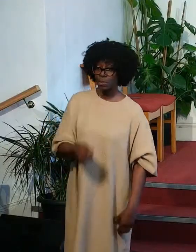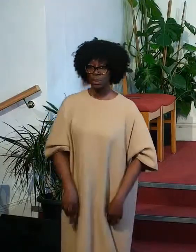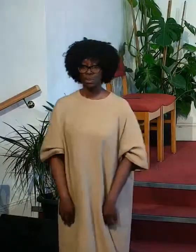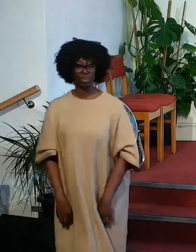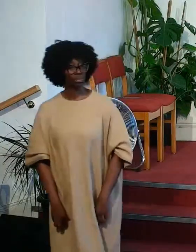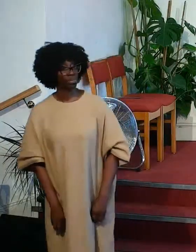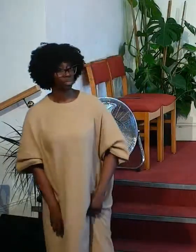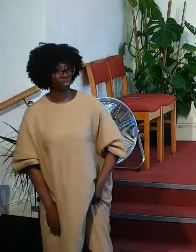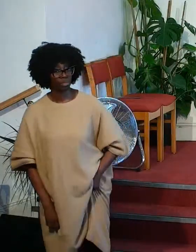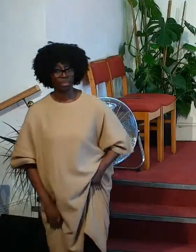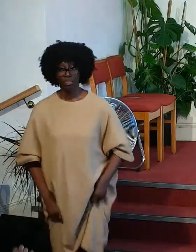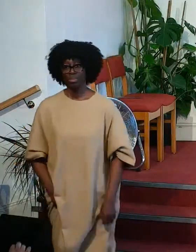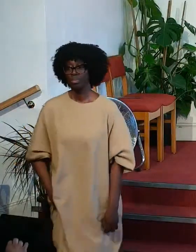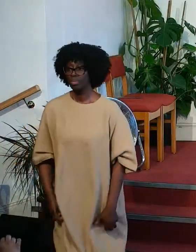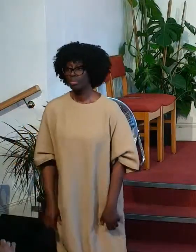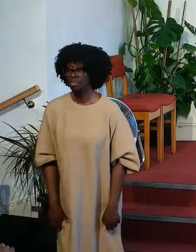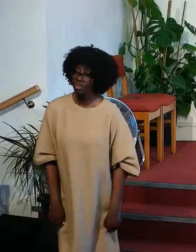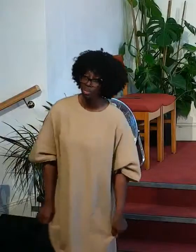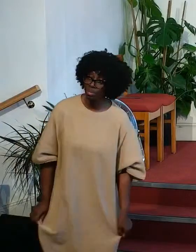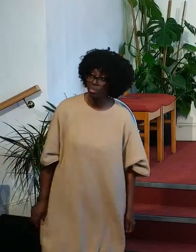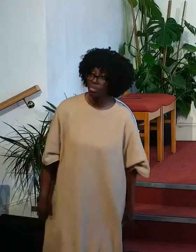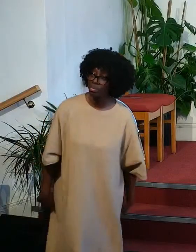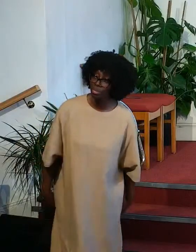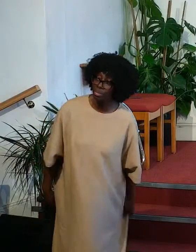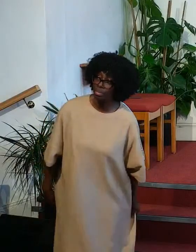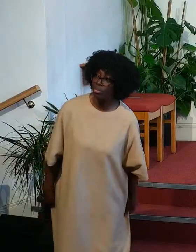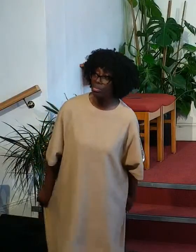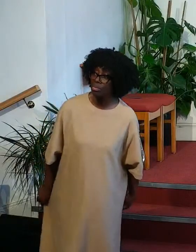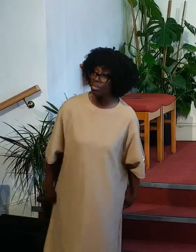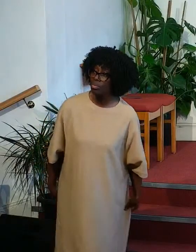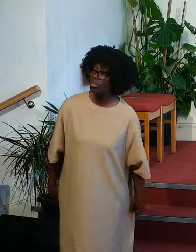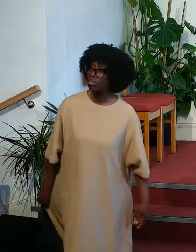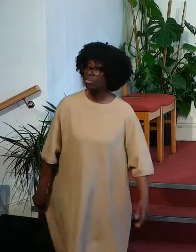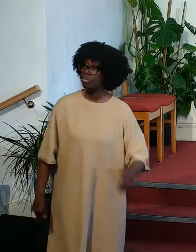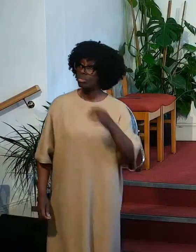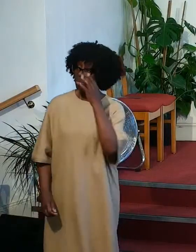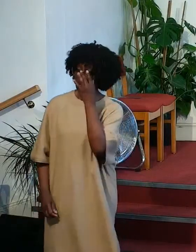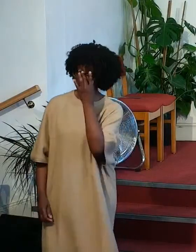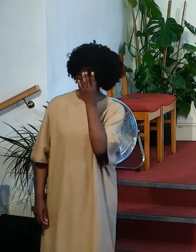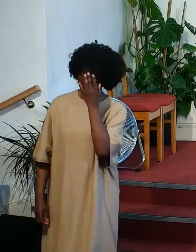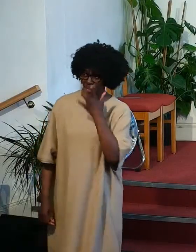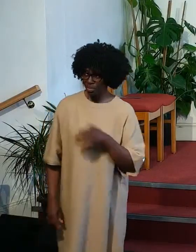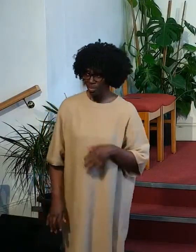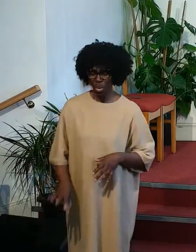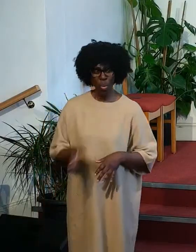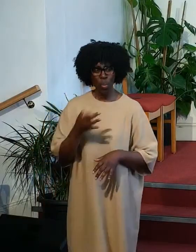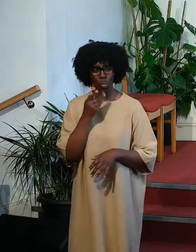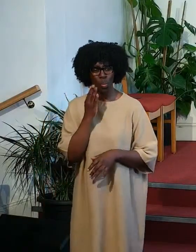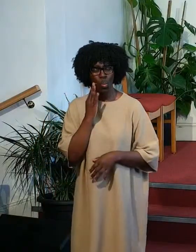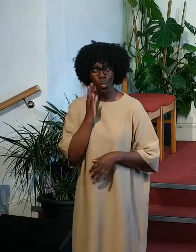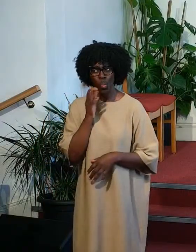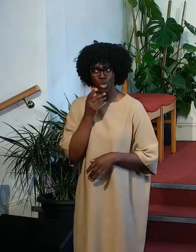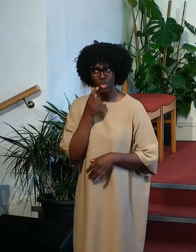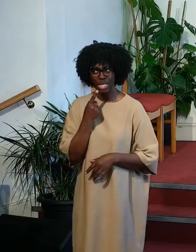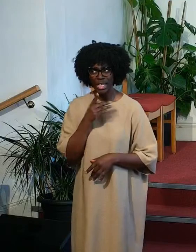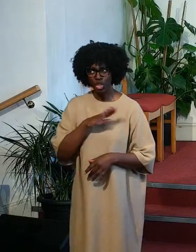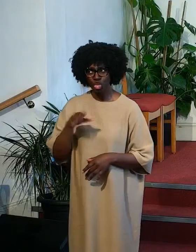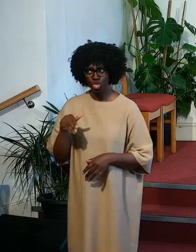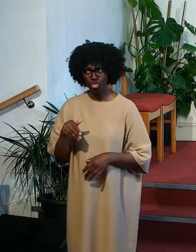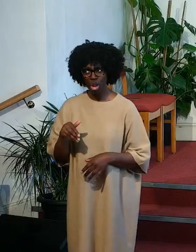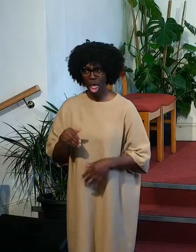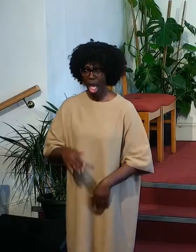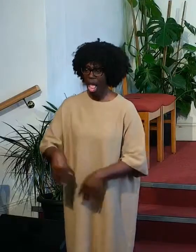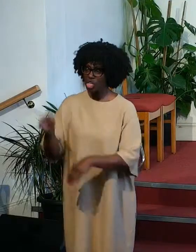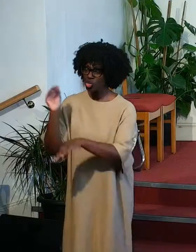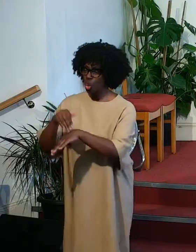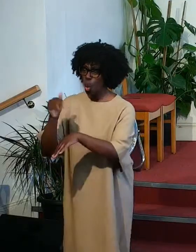Okay. It's interesting about that some of the children that we classify as being naughty. It's good that neuroscientists are now